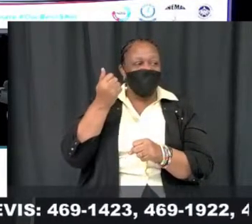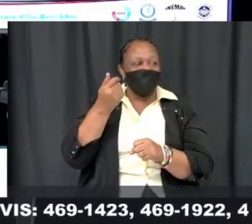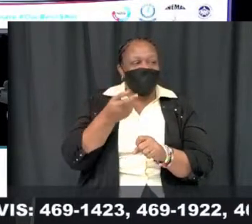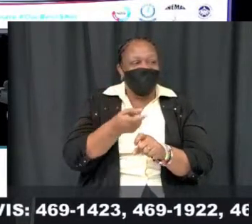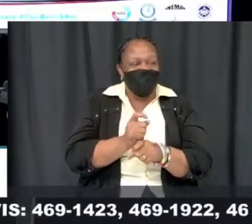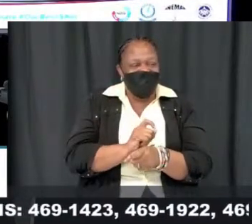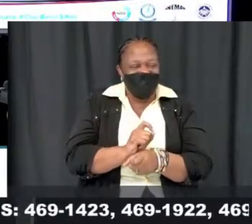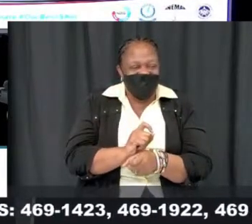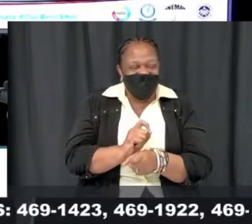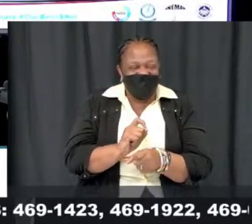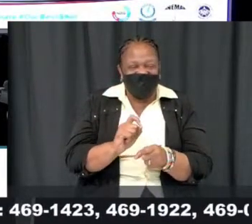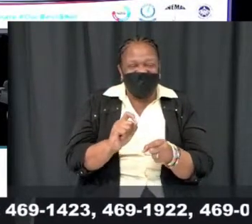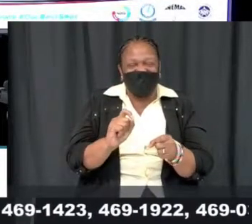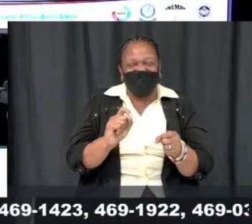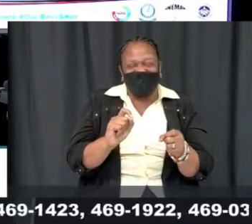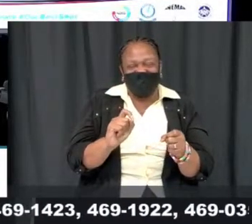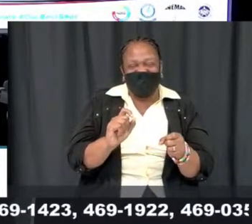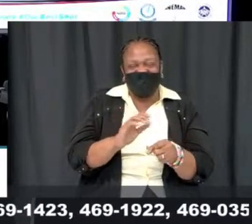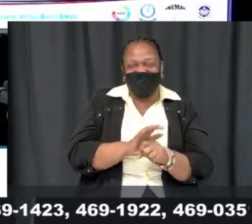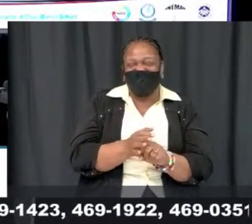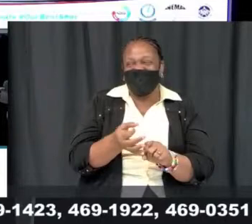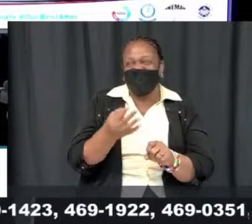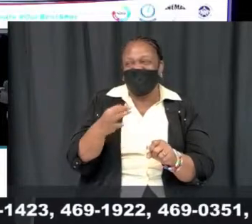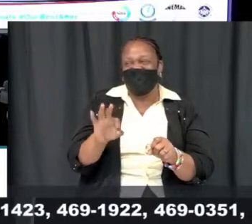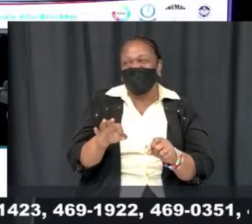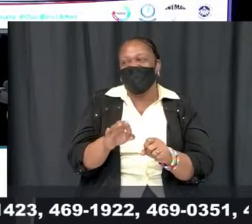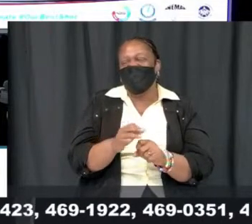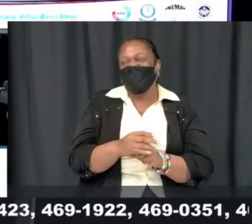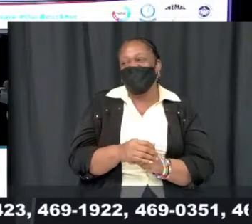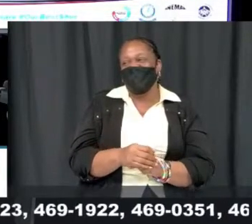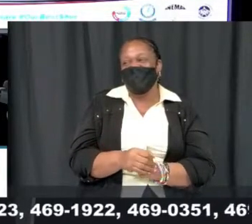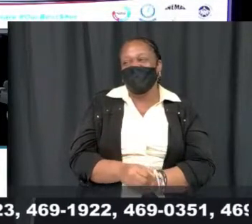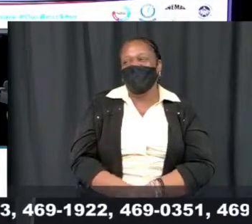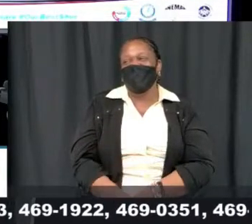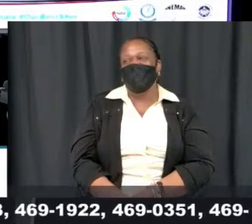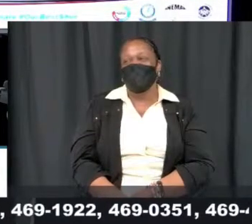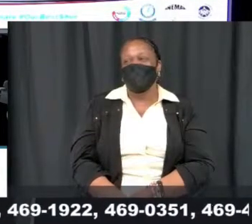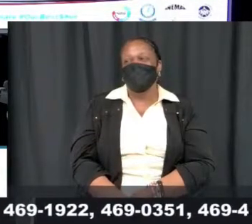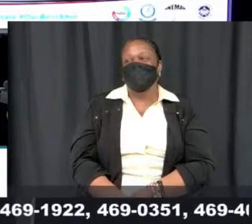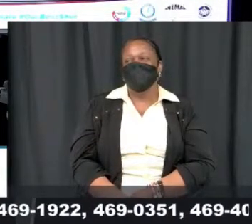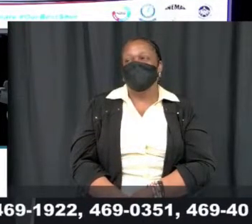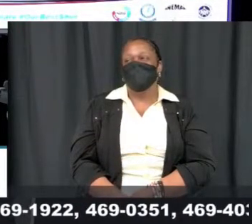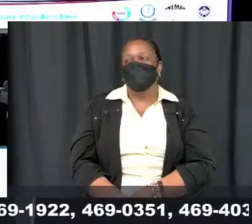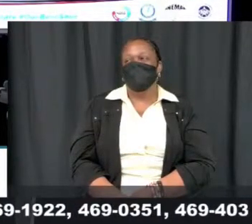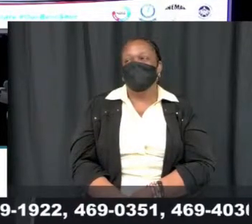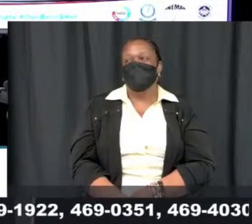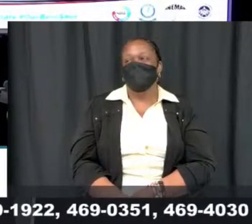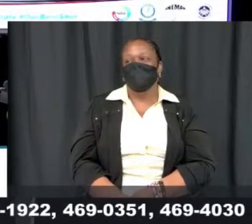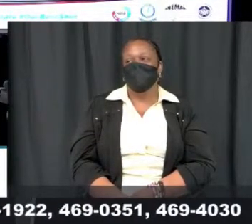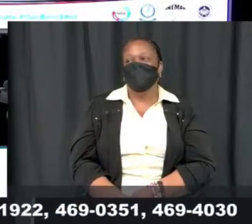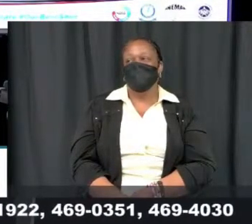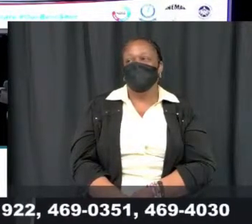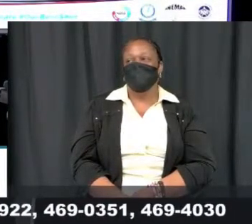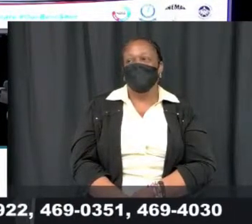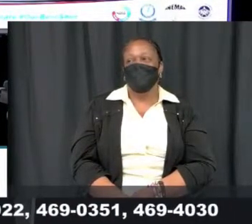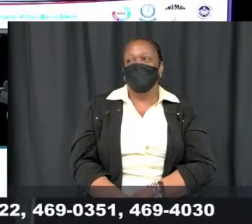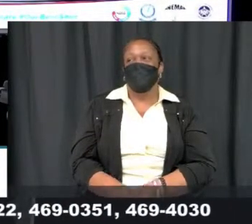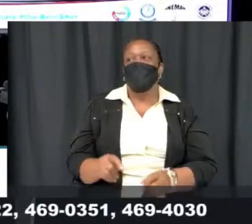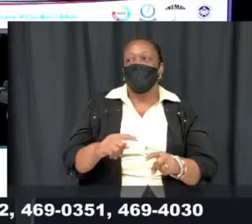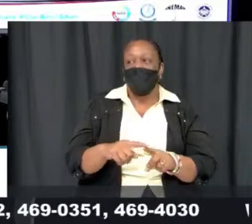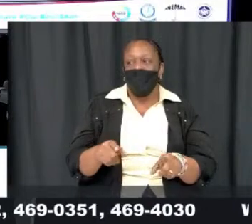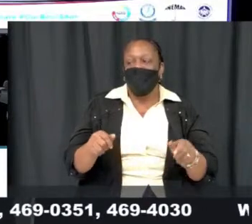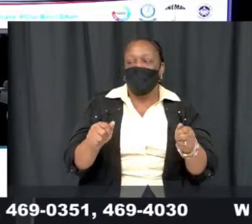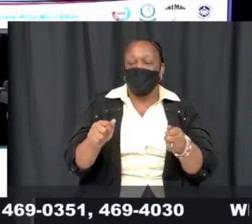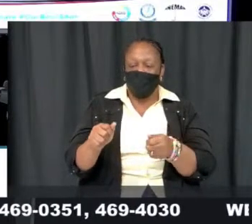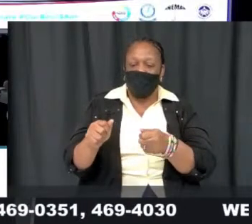one develops some degree of natural immunity. But when these persons are followed over time, it